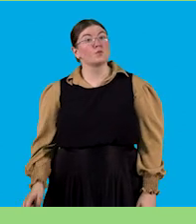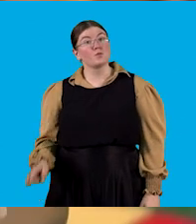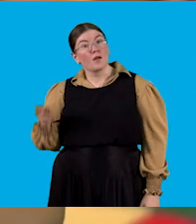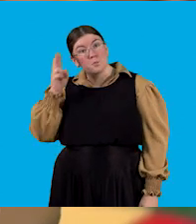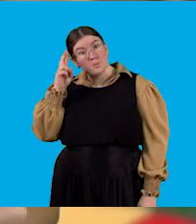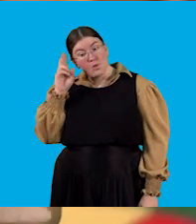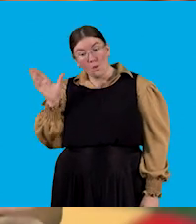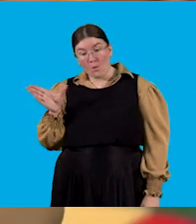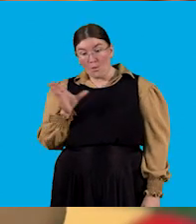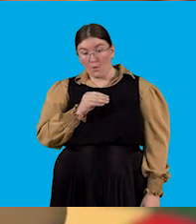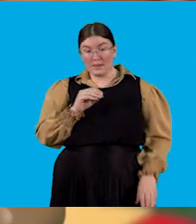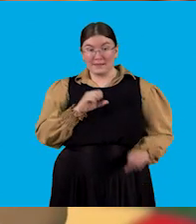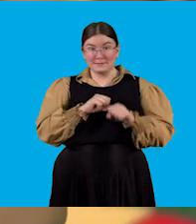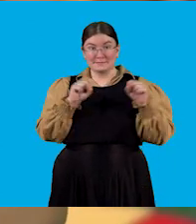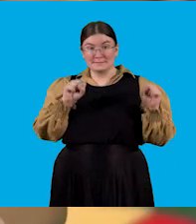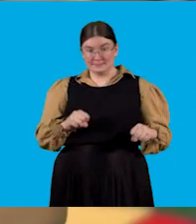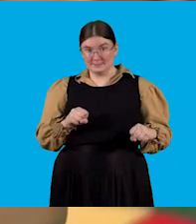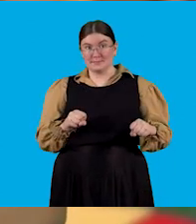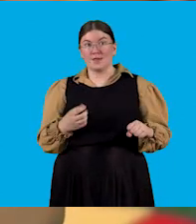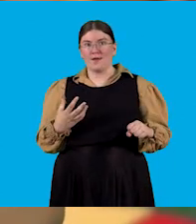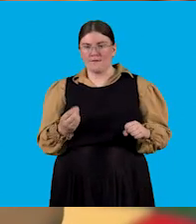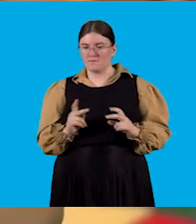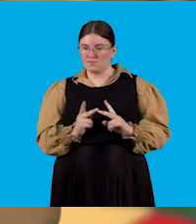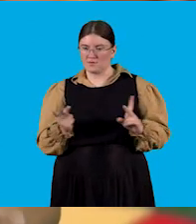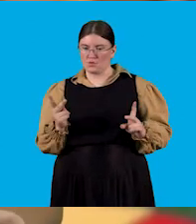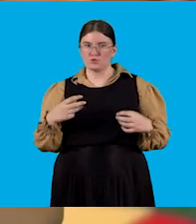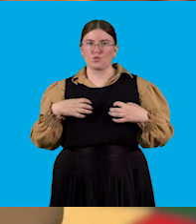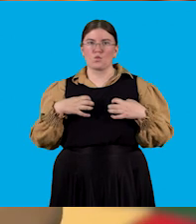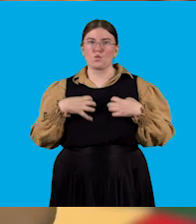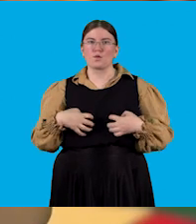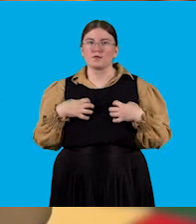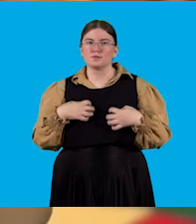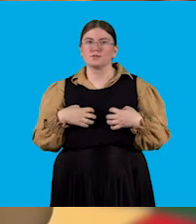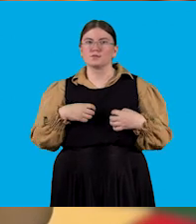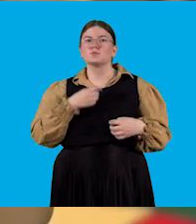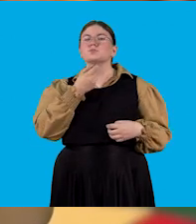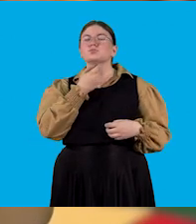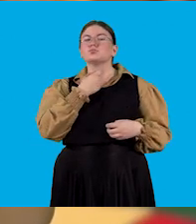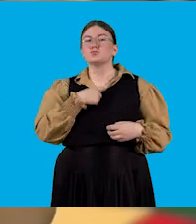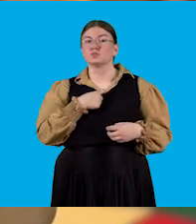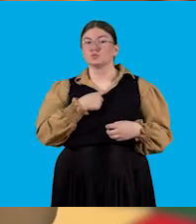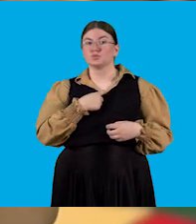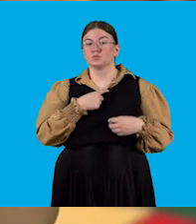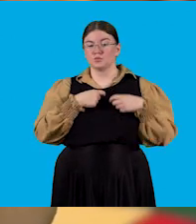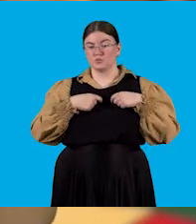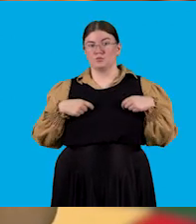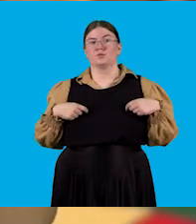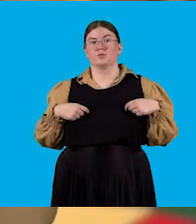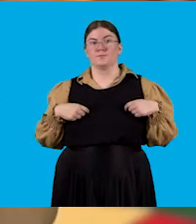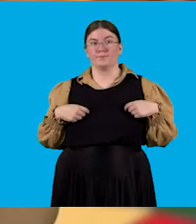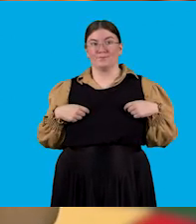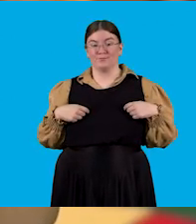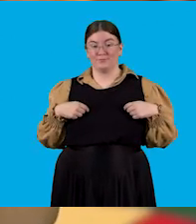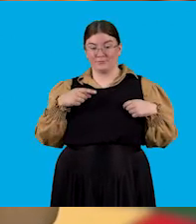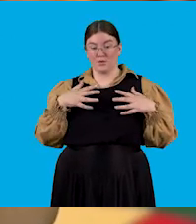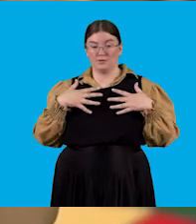Remember that every system is made up of different organs. So, the organs in the